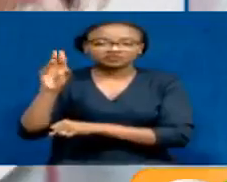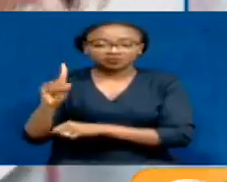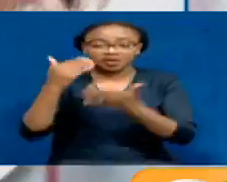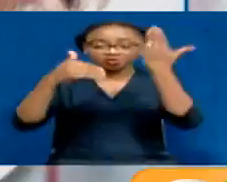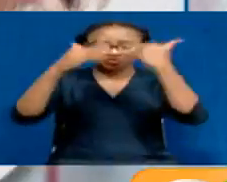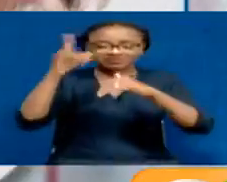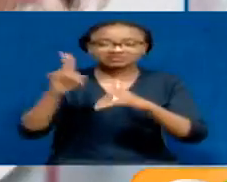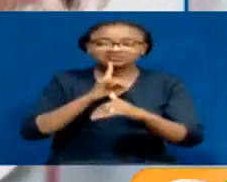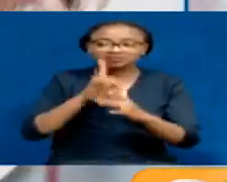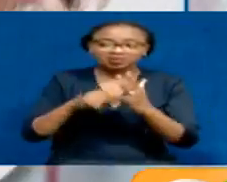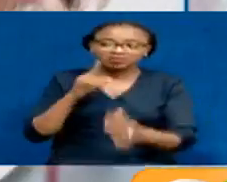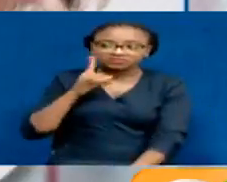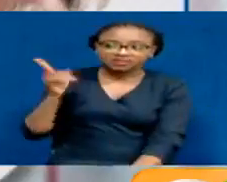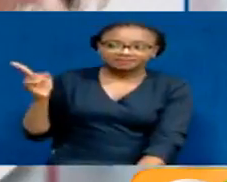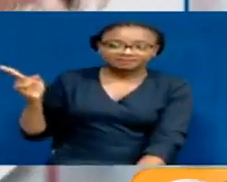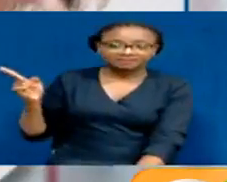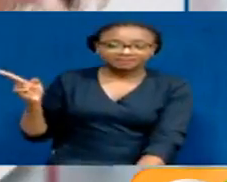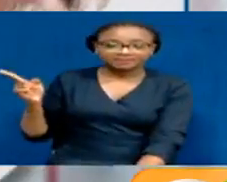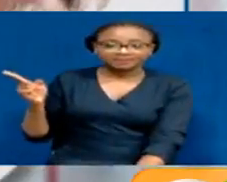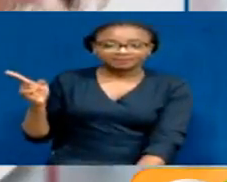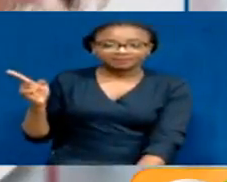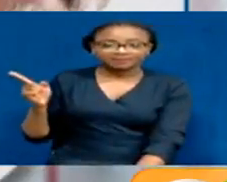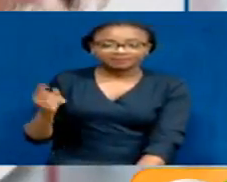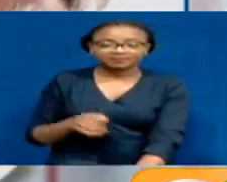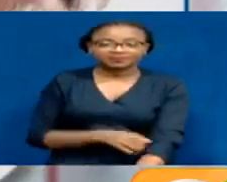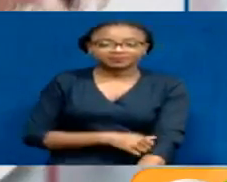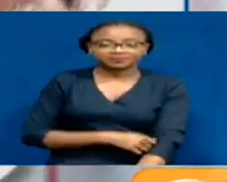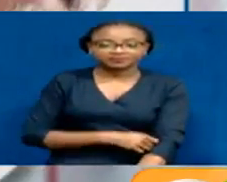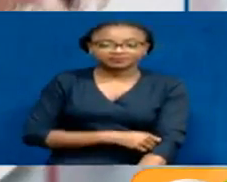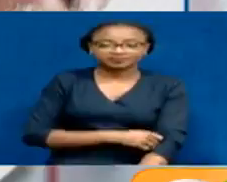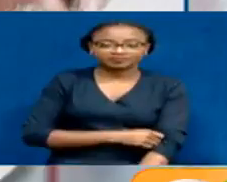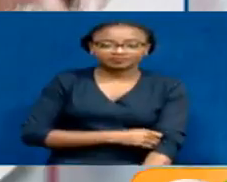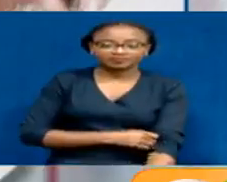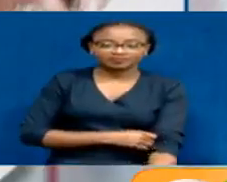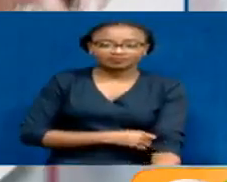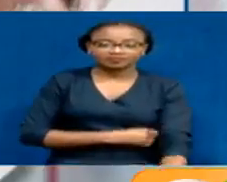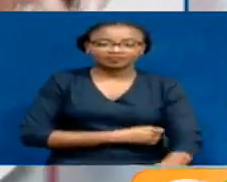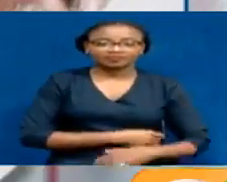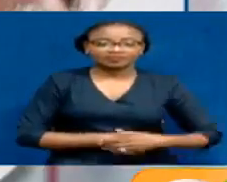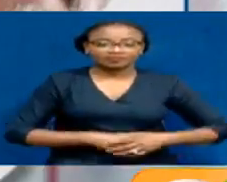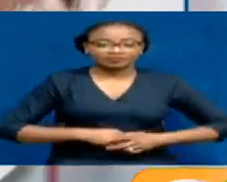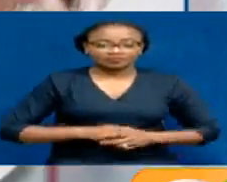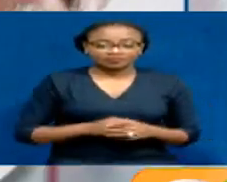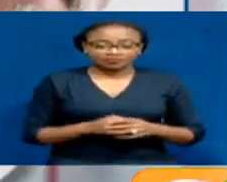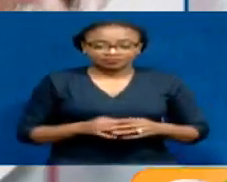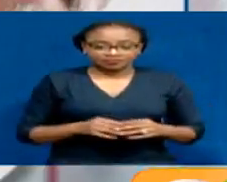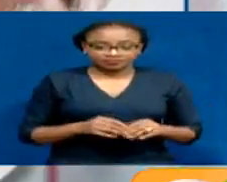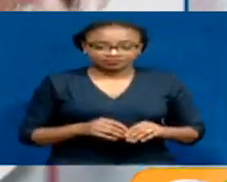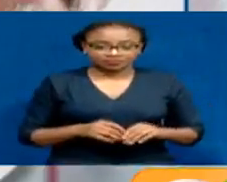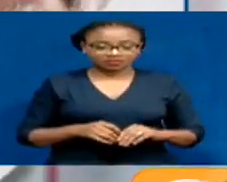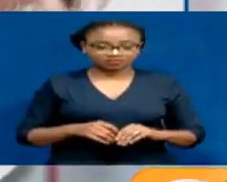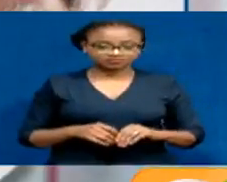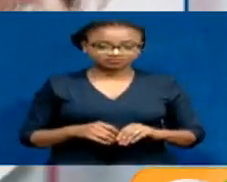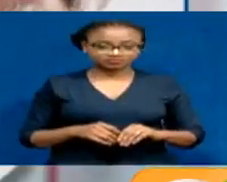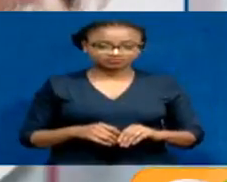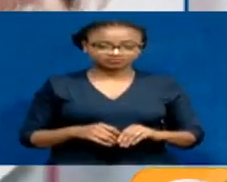says, and I quote, "This should come as reassuring news to countries with the lower supplies of the vaccine, who may be concerned about